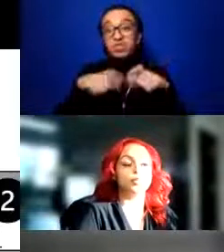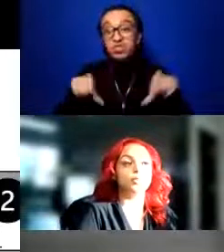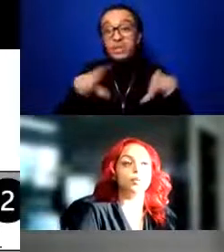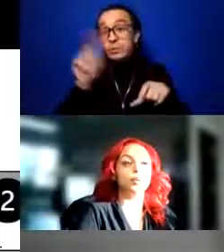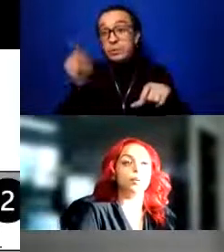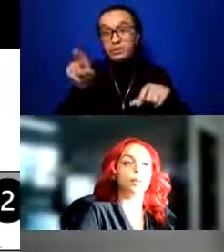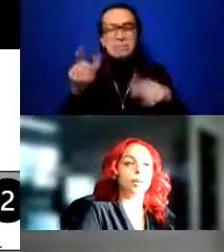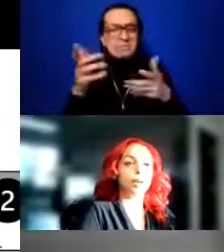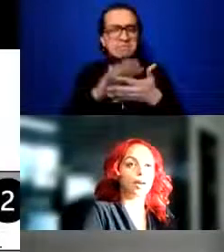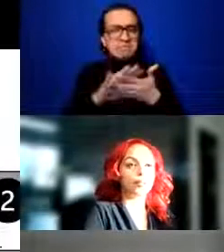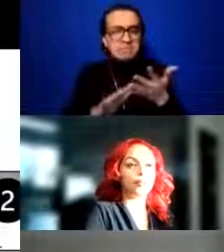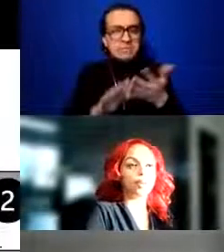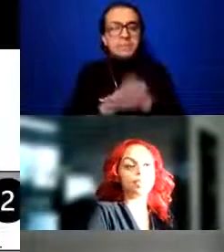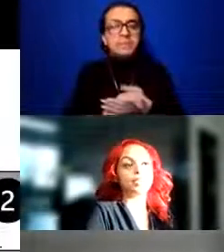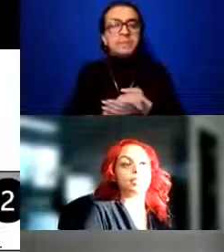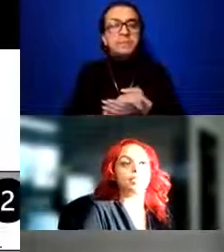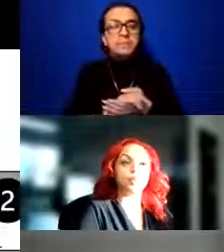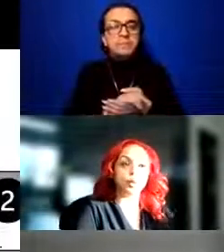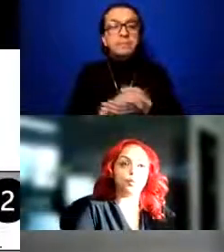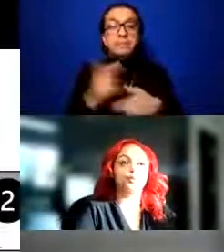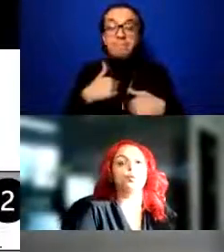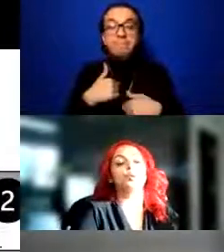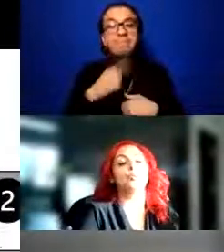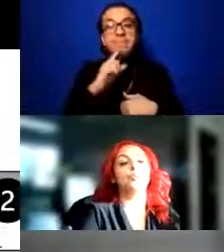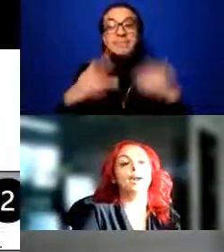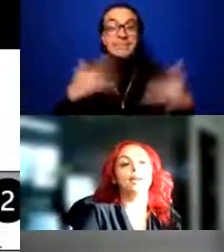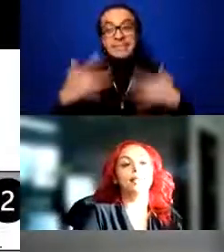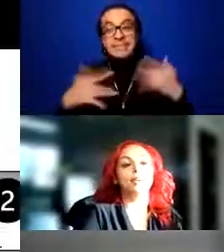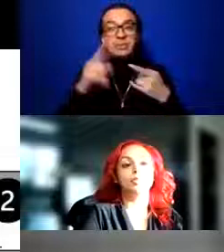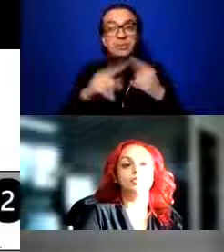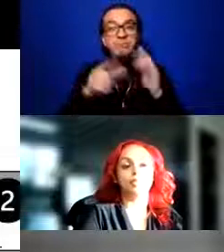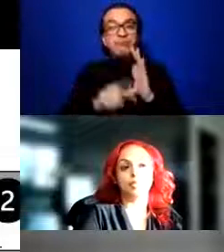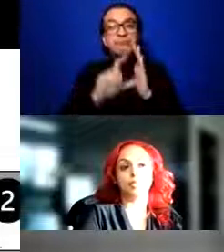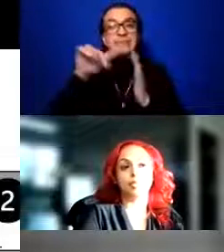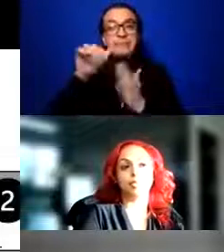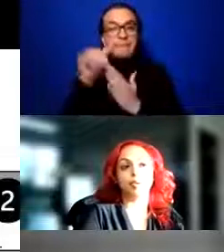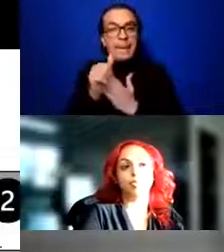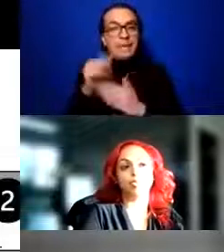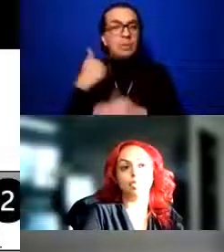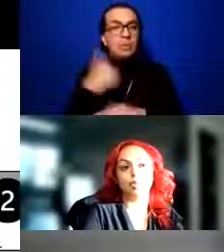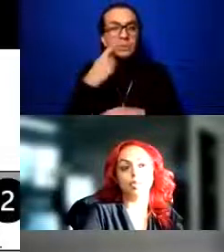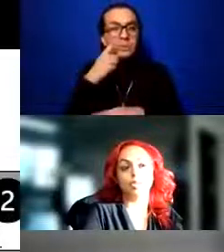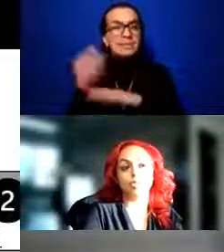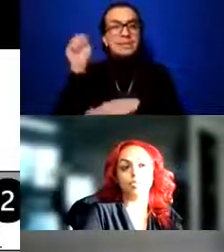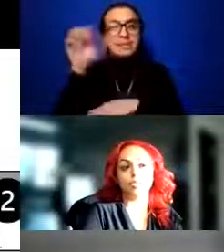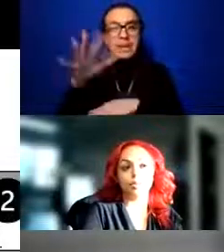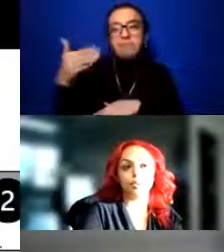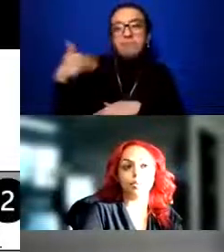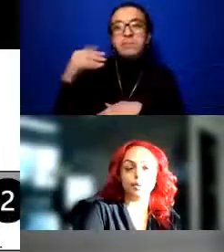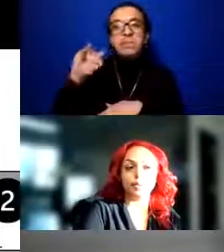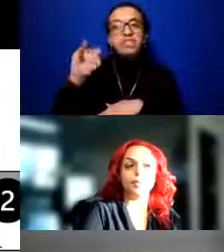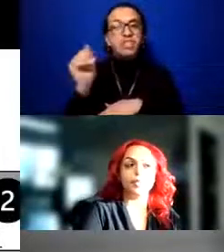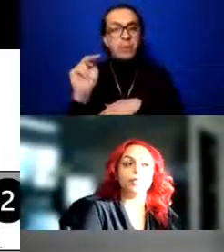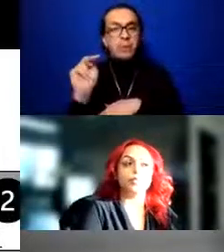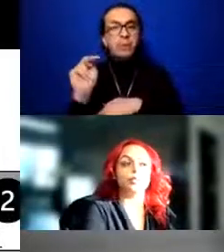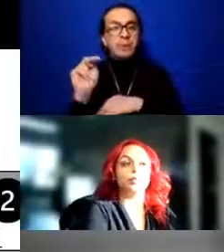and whatnot. So I'm very excited to go over the packet that was recently mailed out in January to